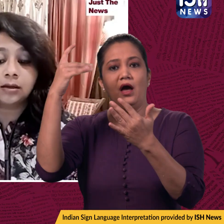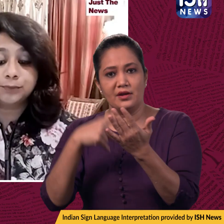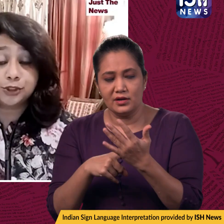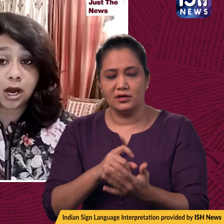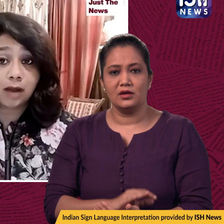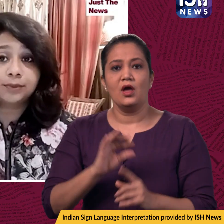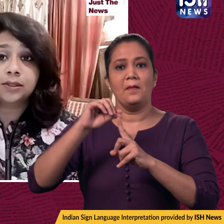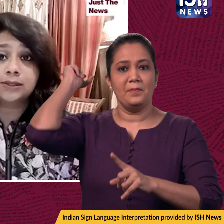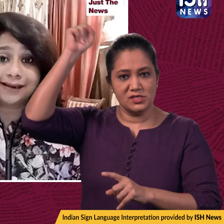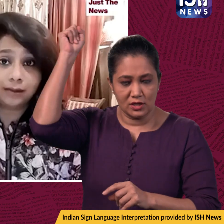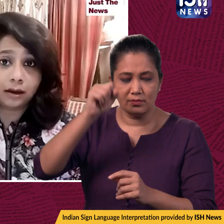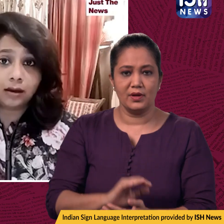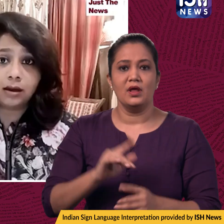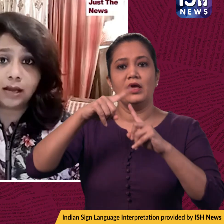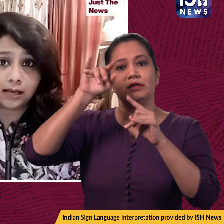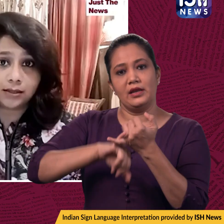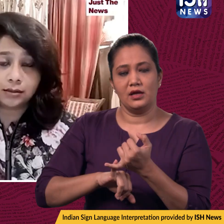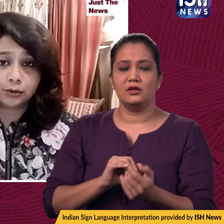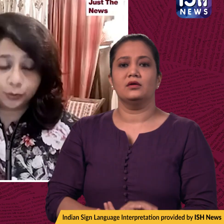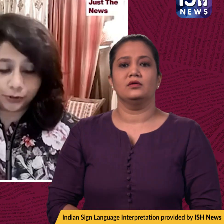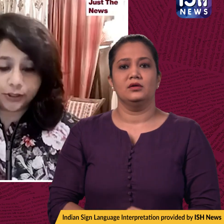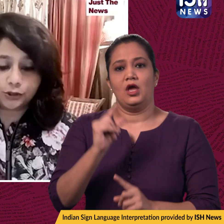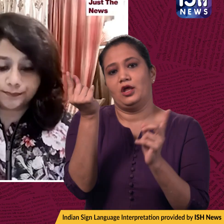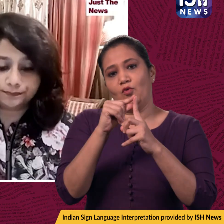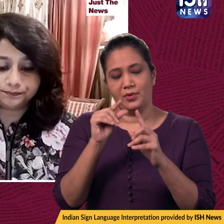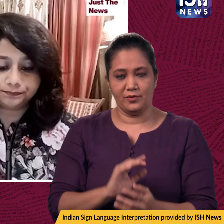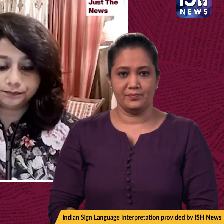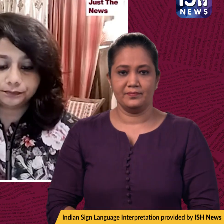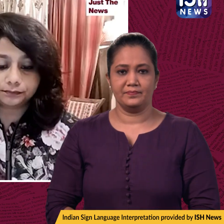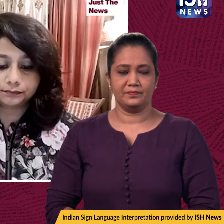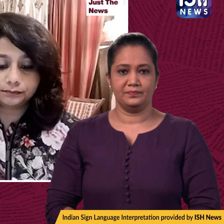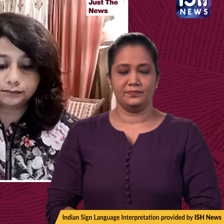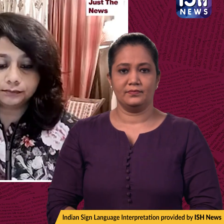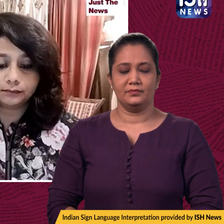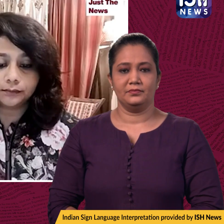Haryana, Punjab, Telangana, and Uttar Pradesh.